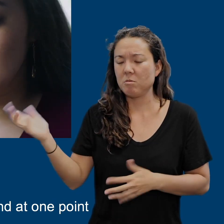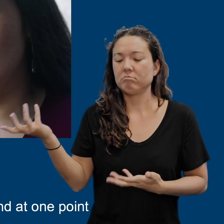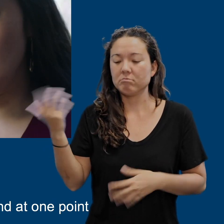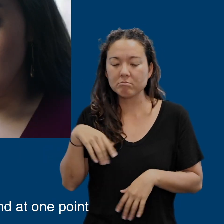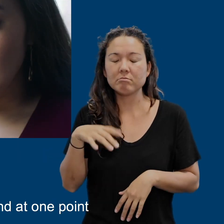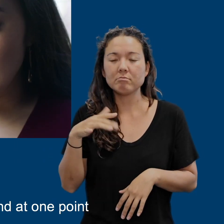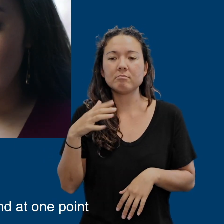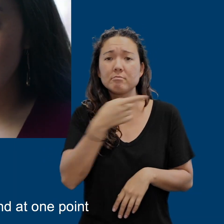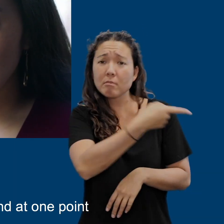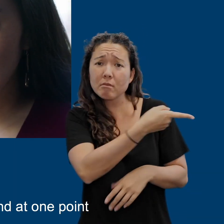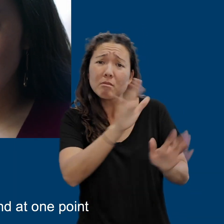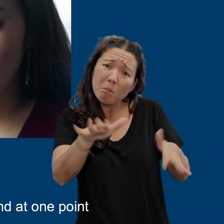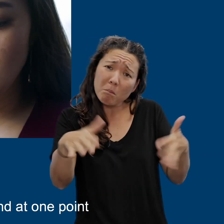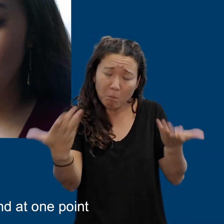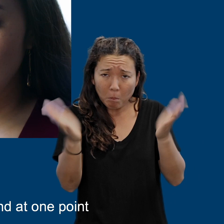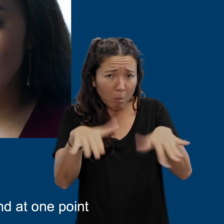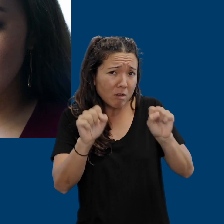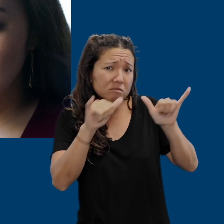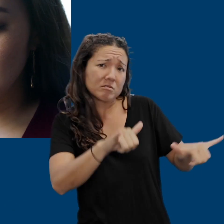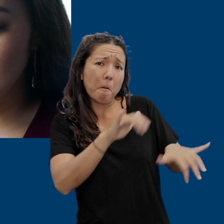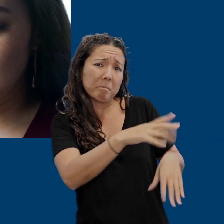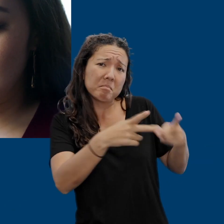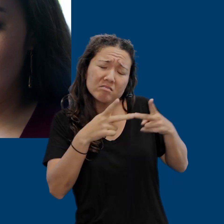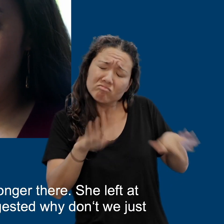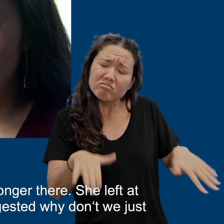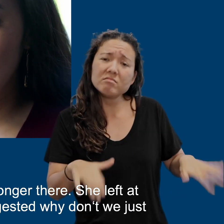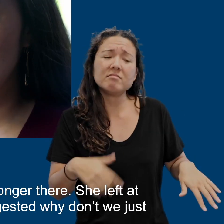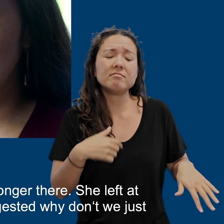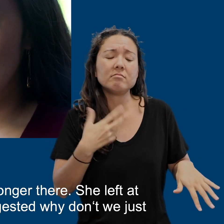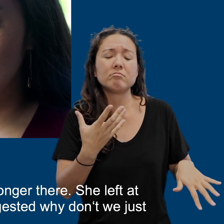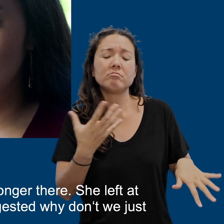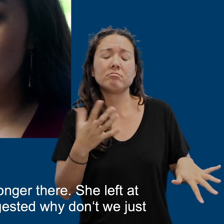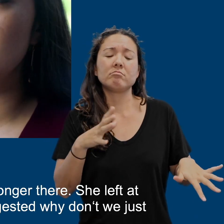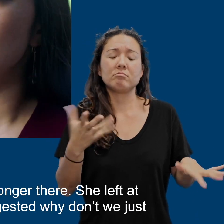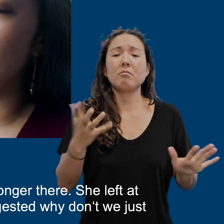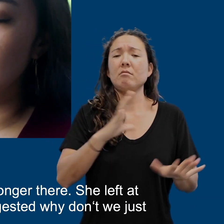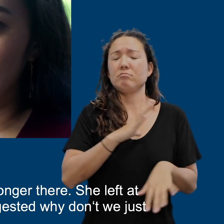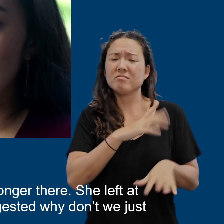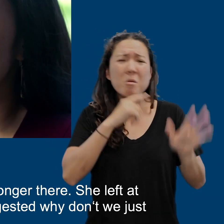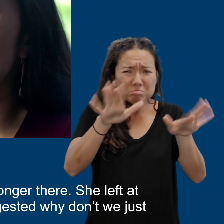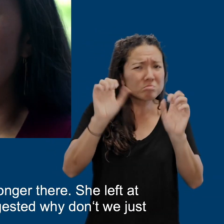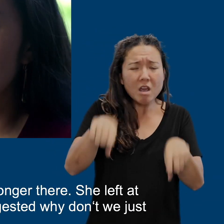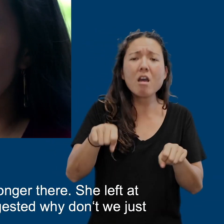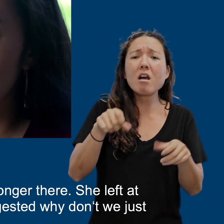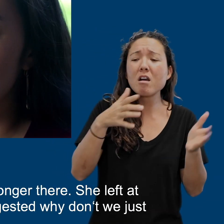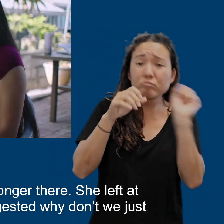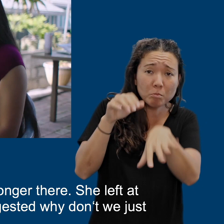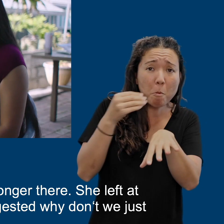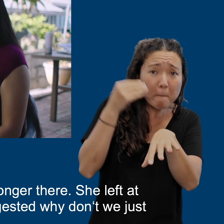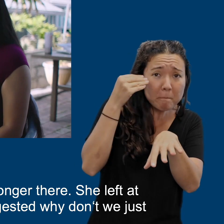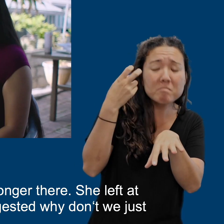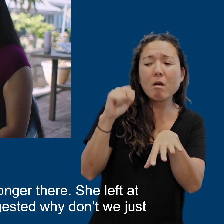I was, getting tired. And at one point, I realized that she was no longer there. Like, she had left at some